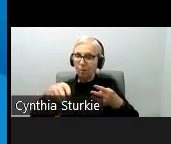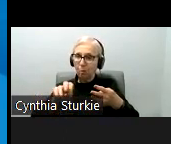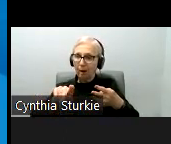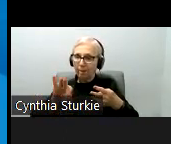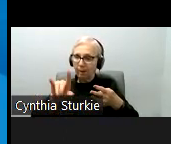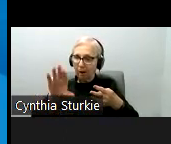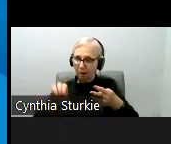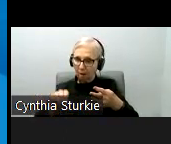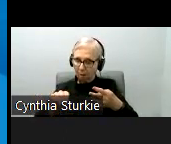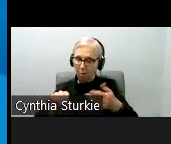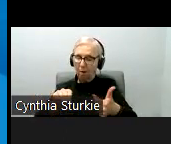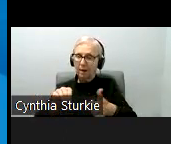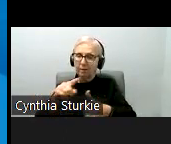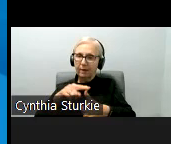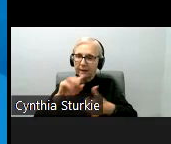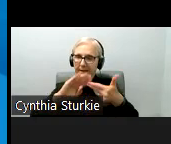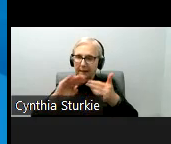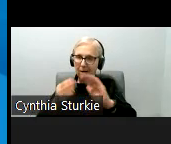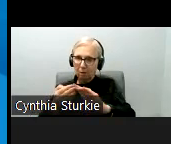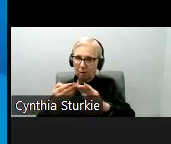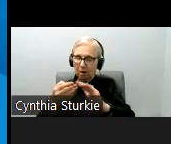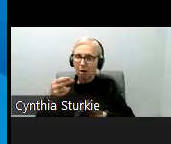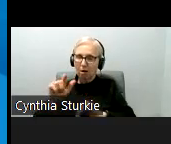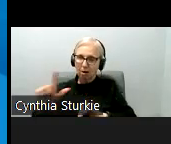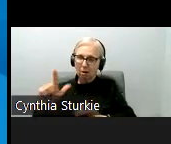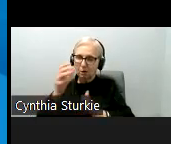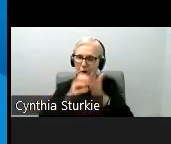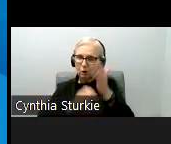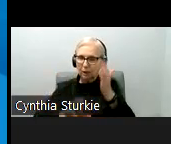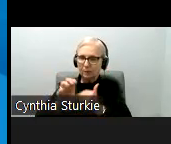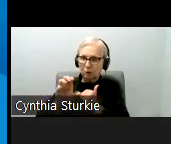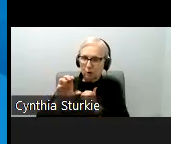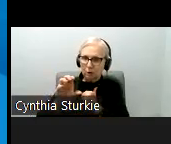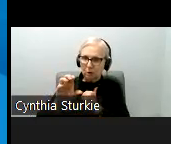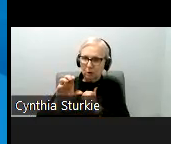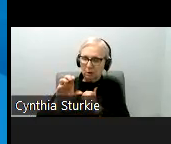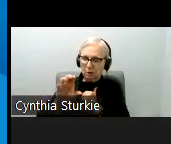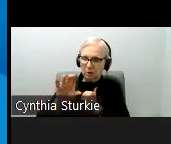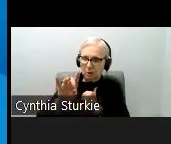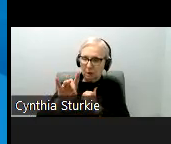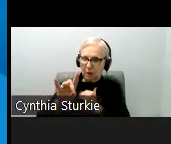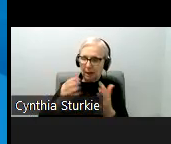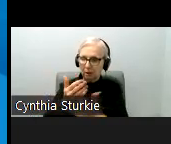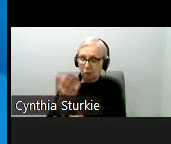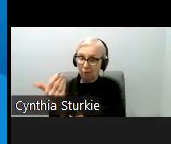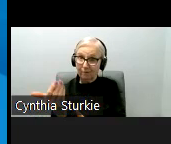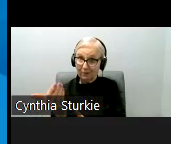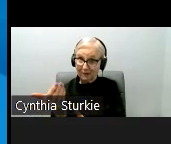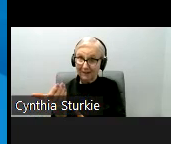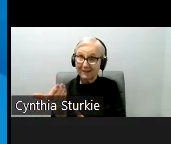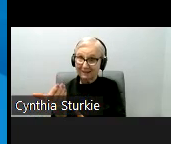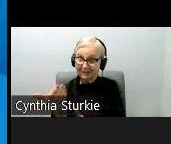walk through the remainder of our rules. That would be chapters 8 through 15.